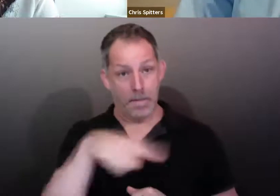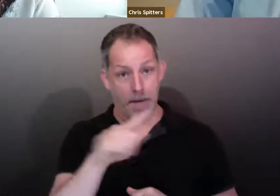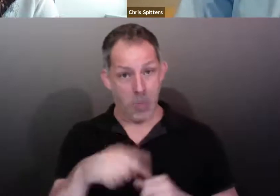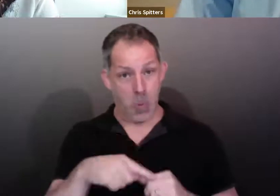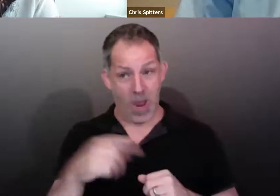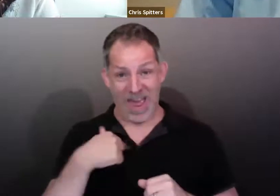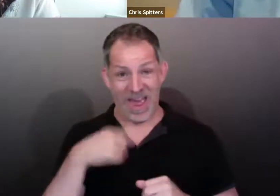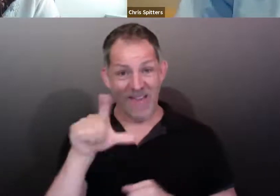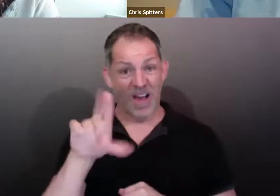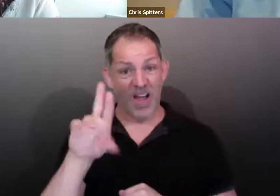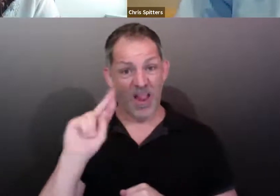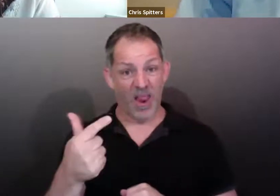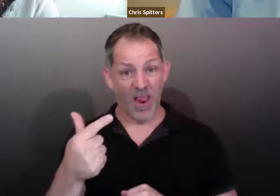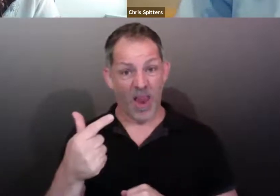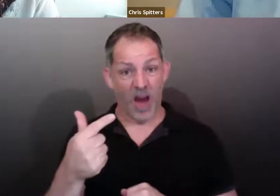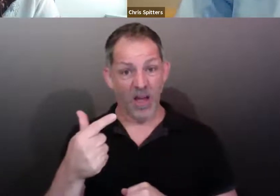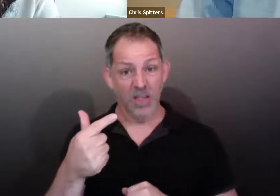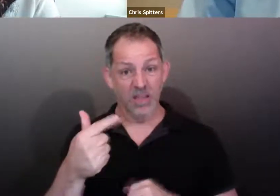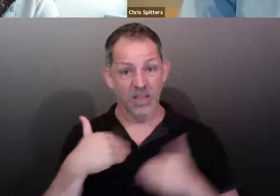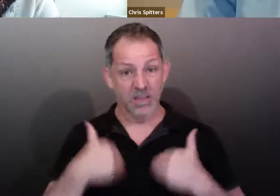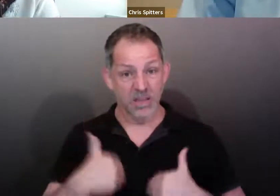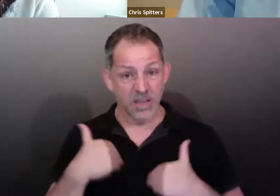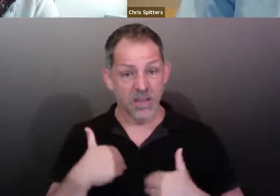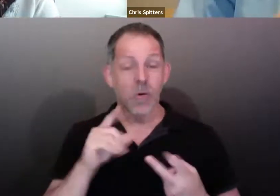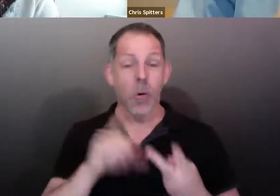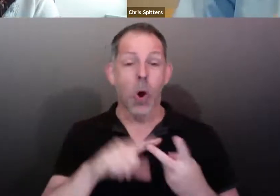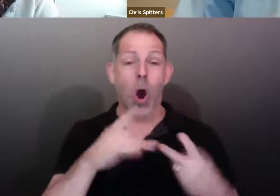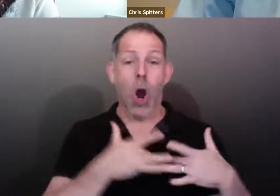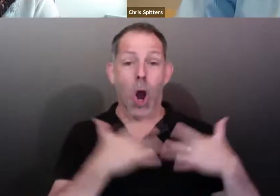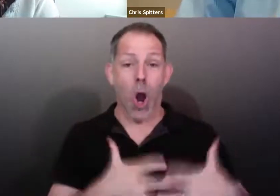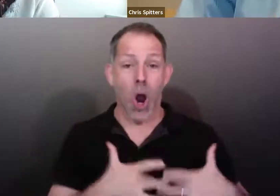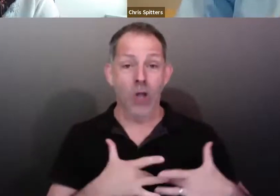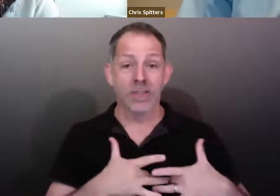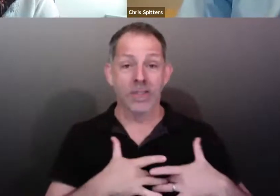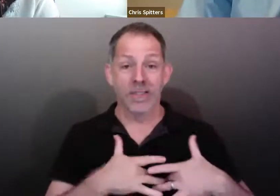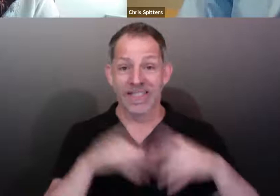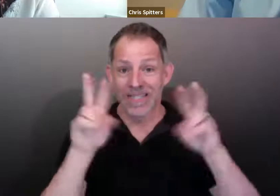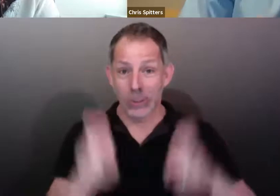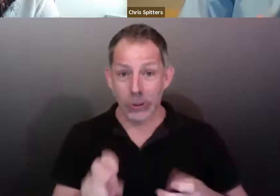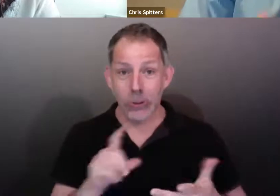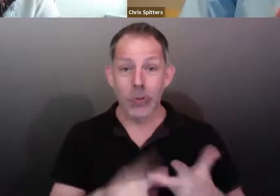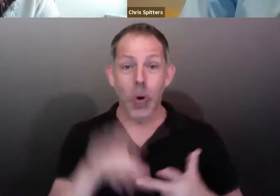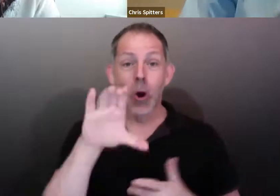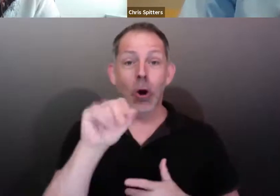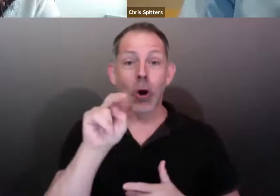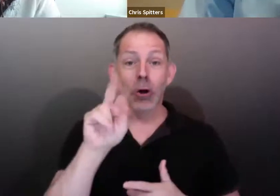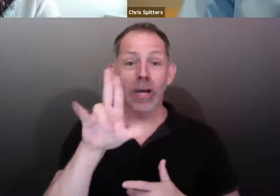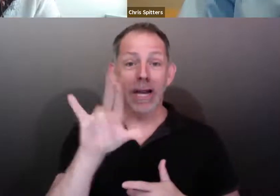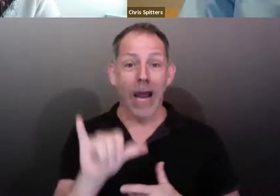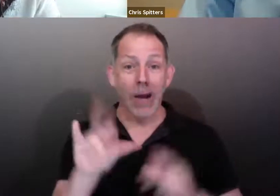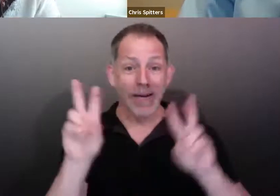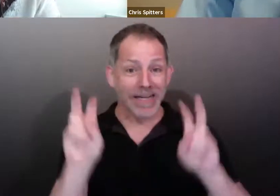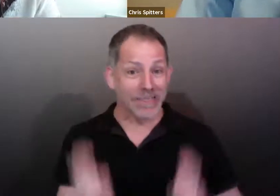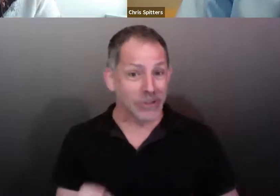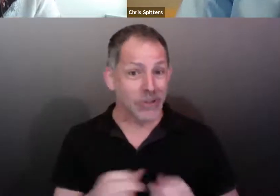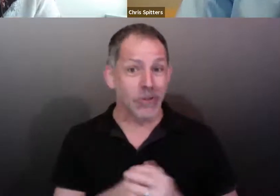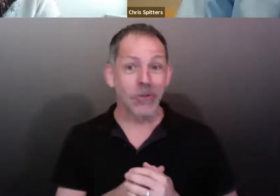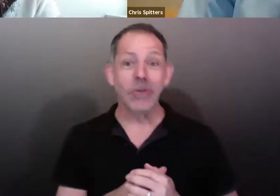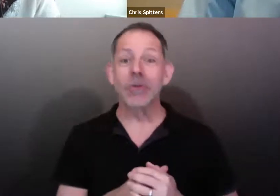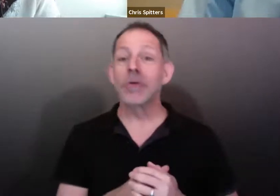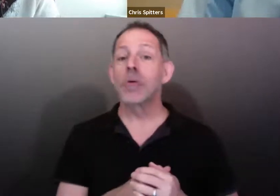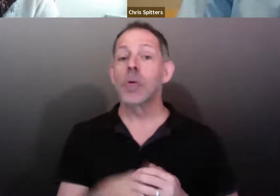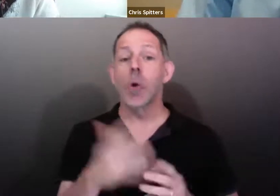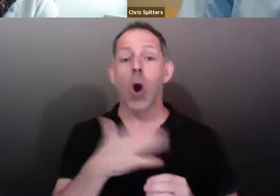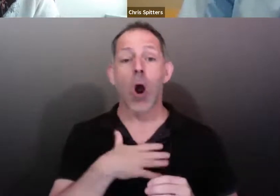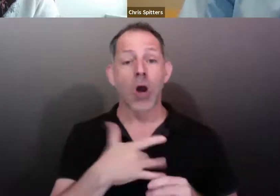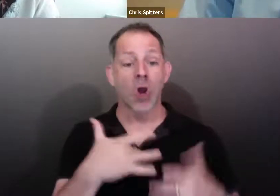disease, congestive heart failure, various rhythm problems with respect to the heart, and then with respect to the lungs,